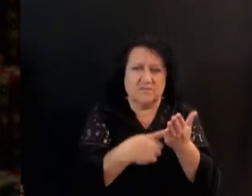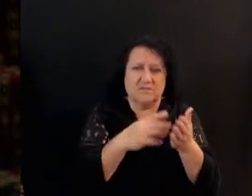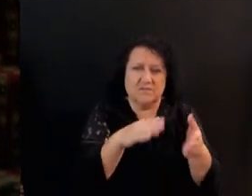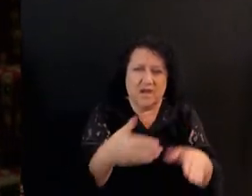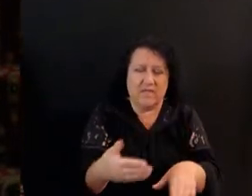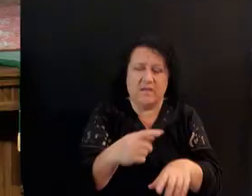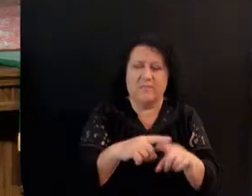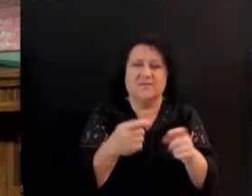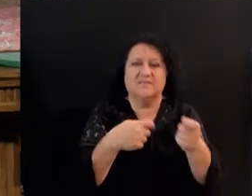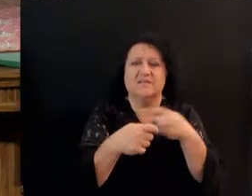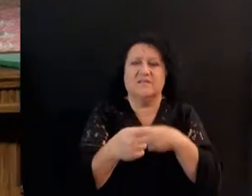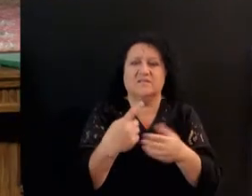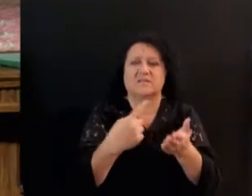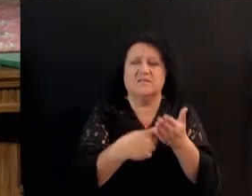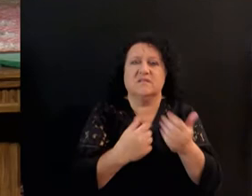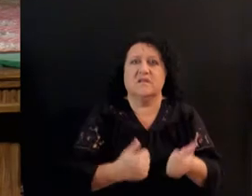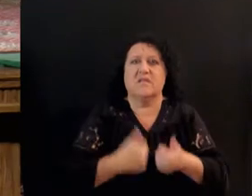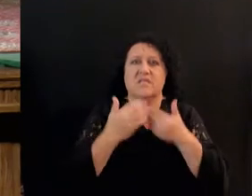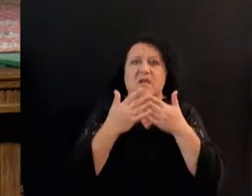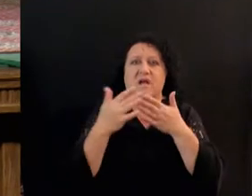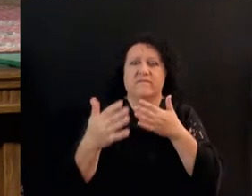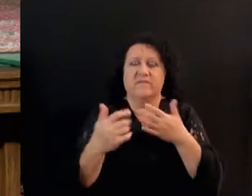sheep and a shepherd.